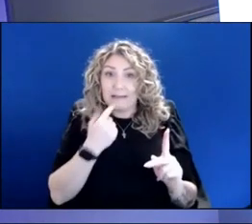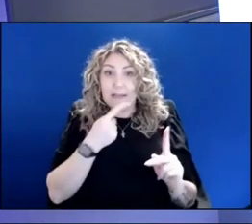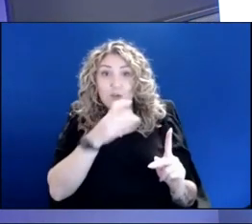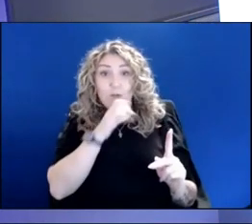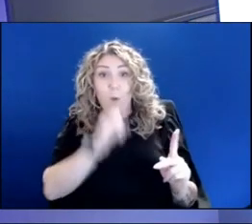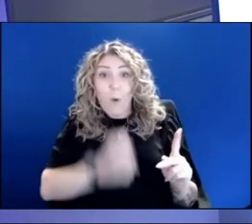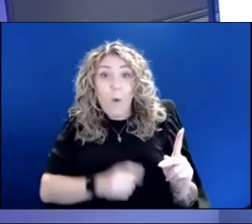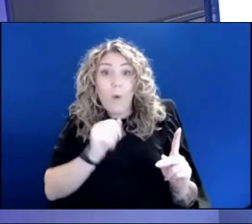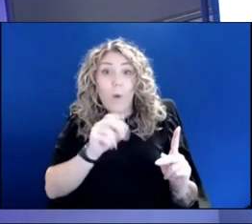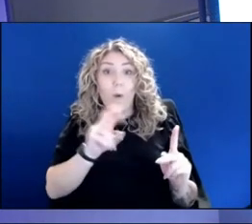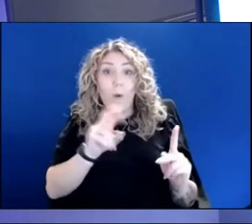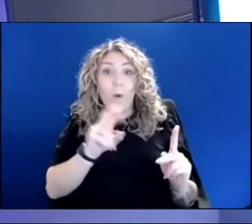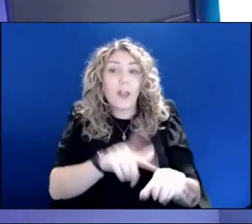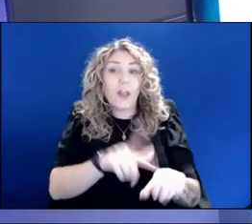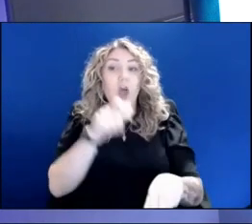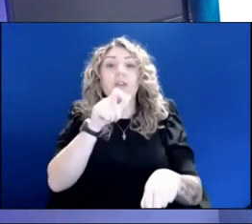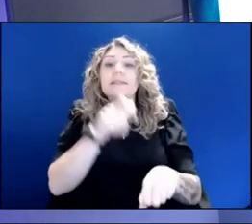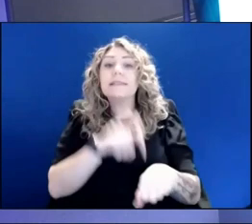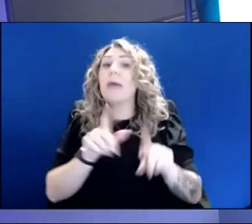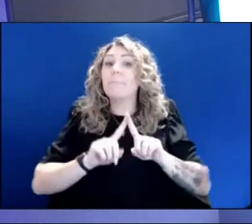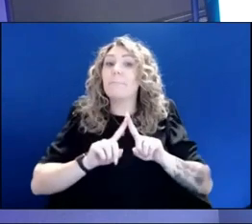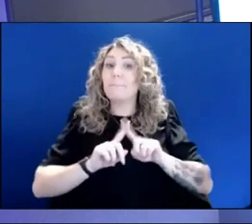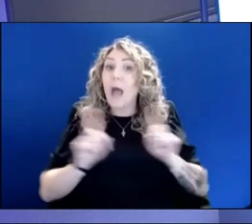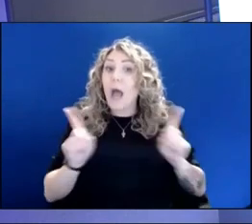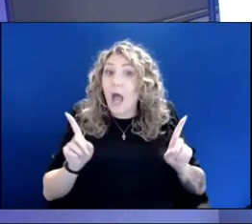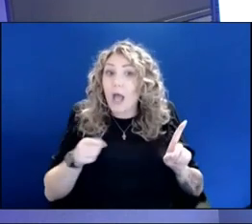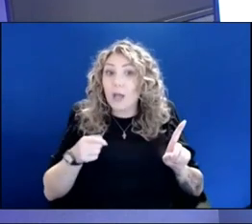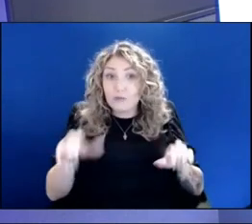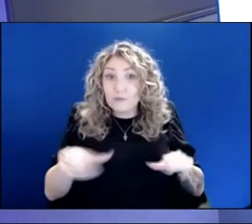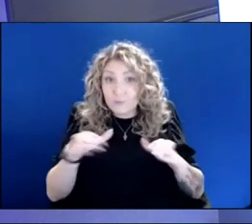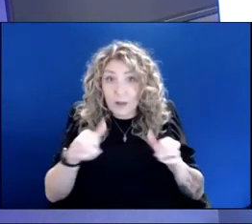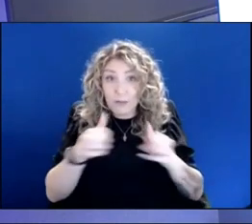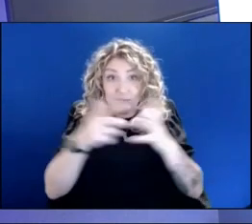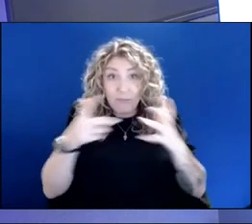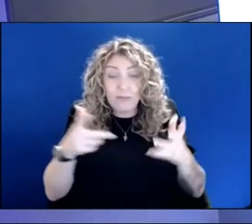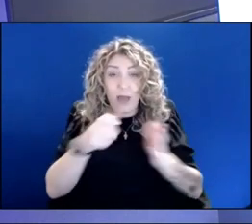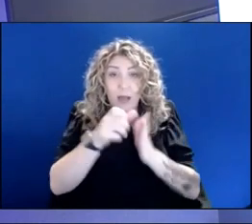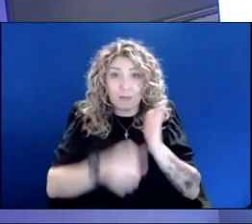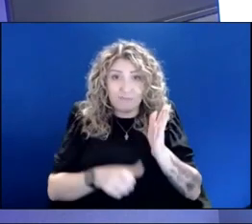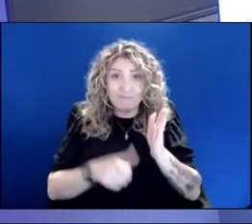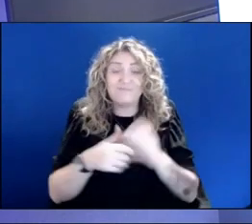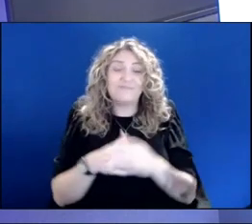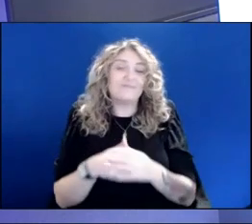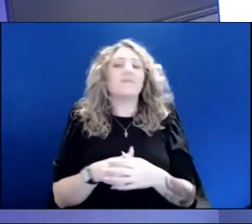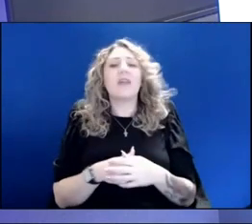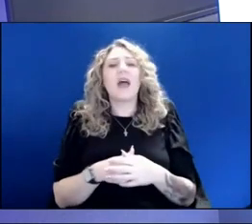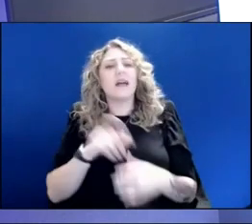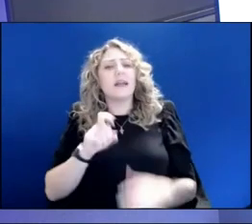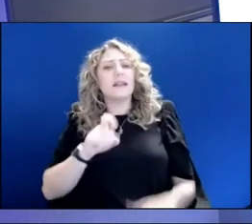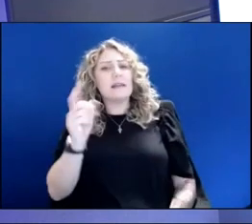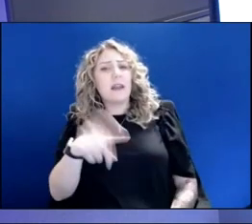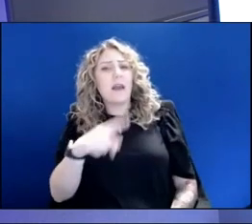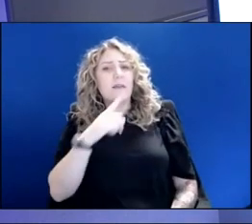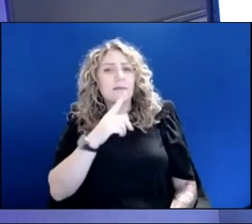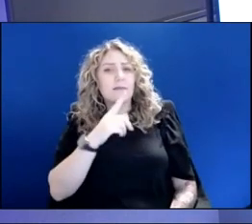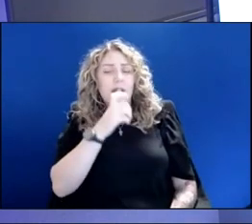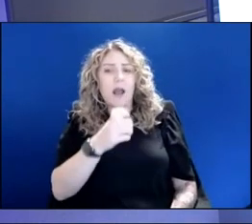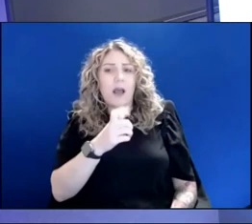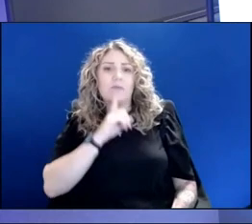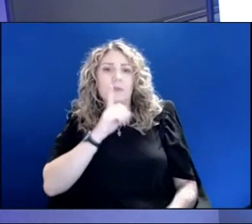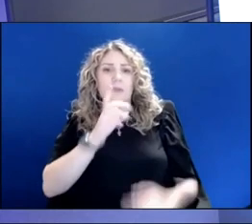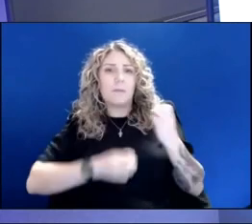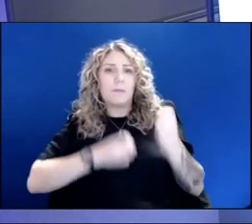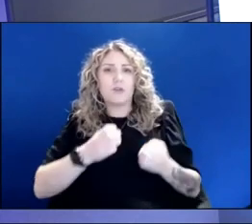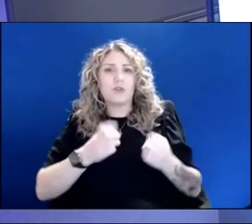long time, but you have done quite a few of these procedures. Just, I have to ask you, I'm not going to try to get you super emotional, but what is it like for